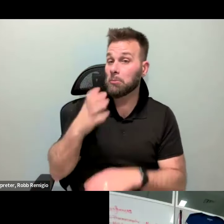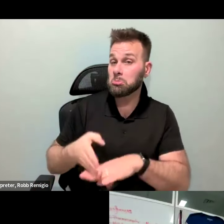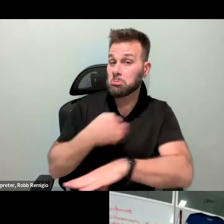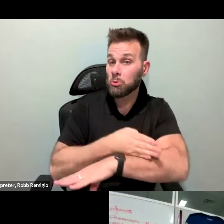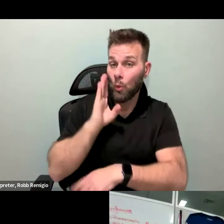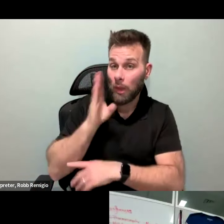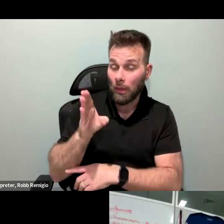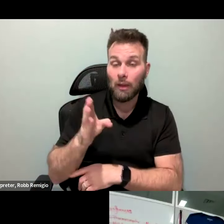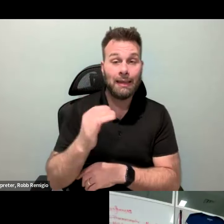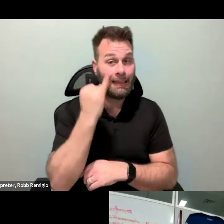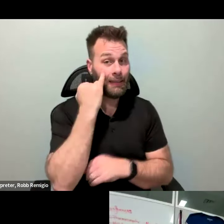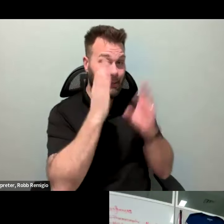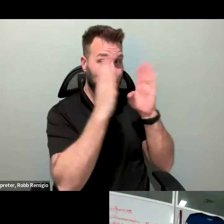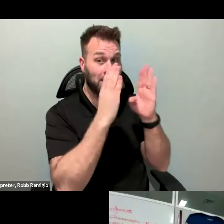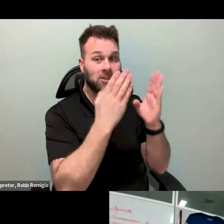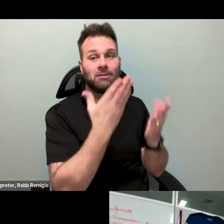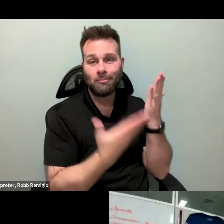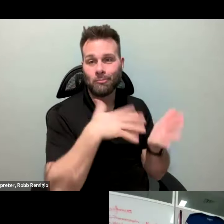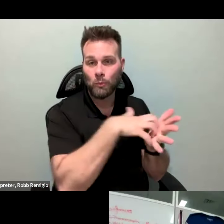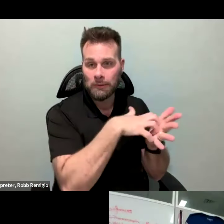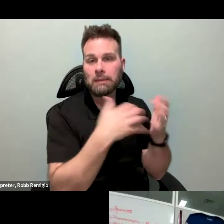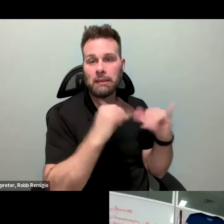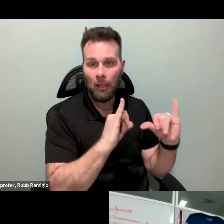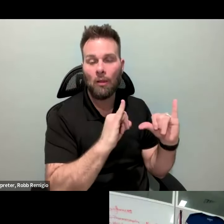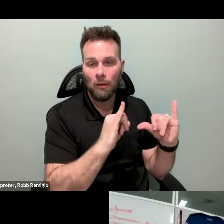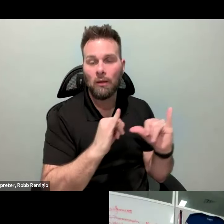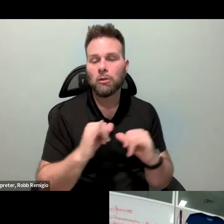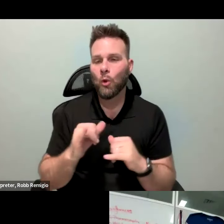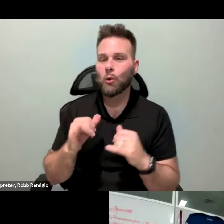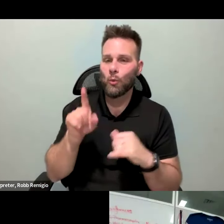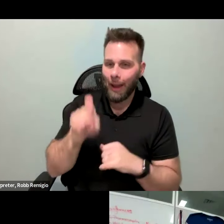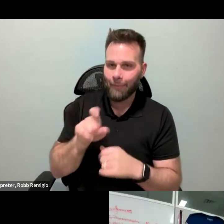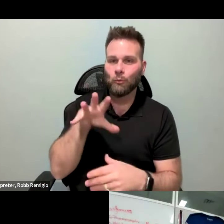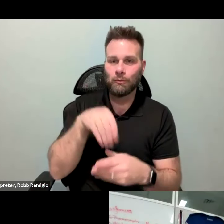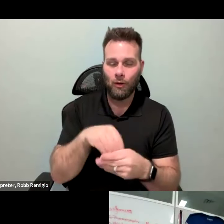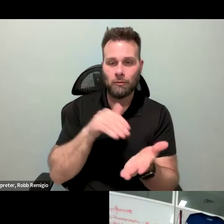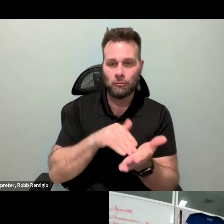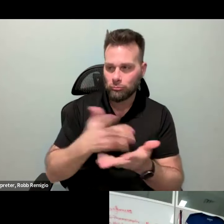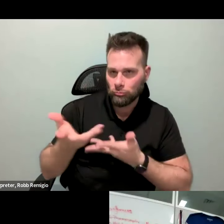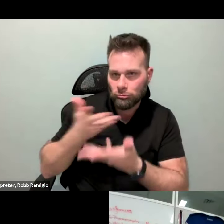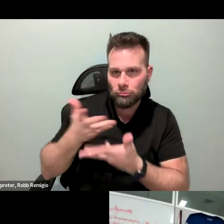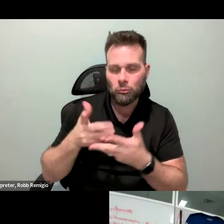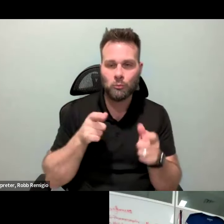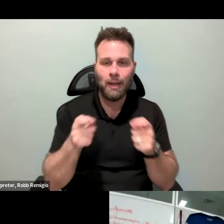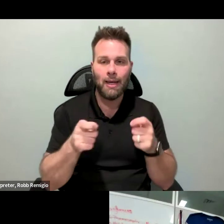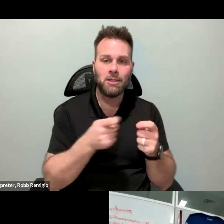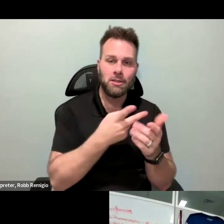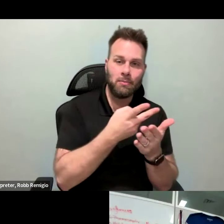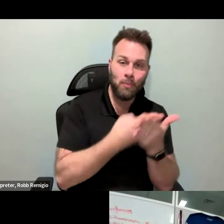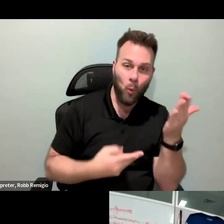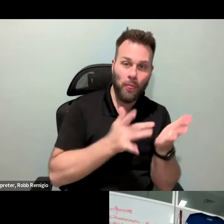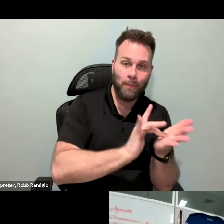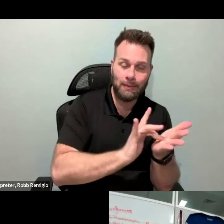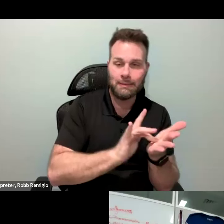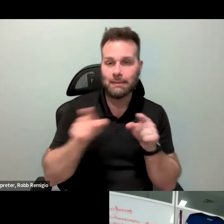the attention might still be poor. So you do need to engage a provider in managing both sets of